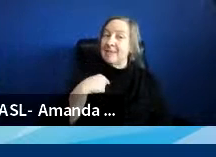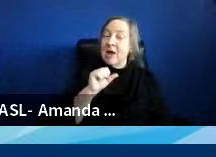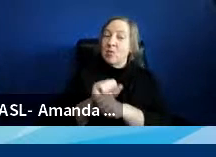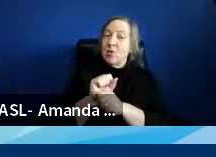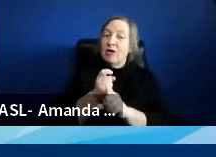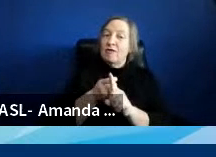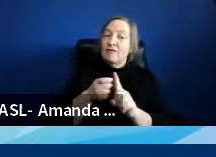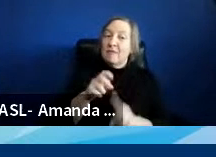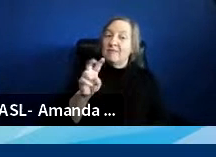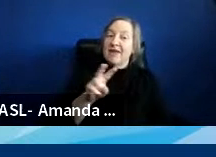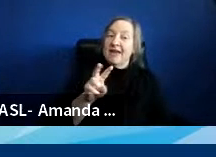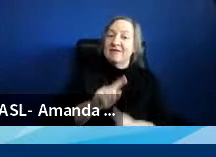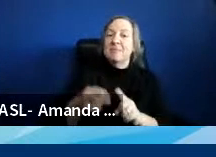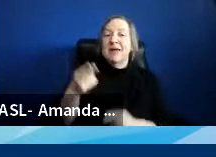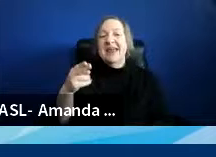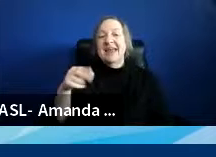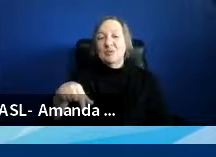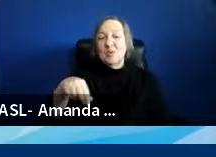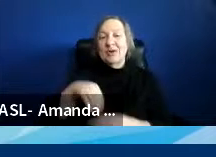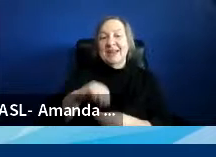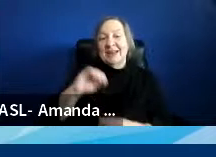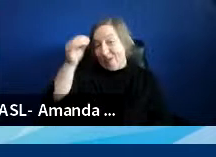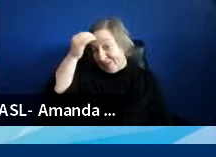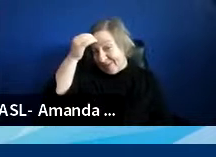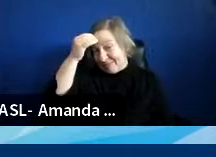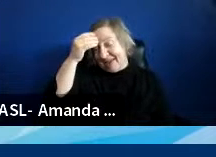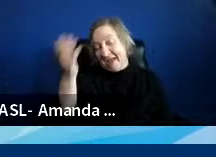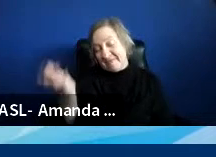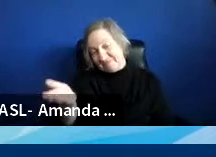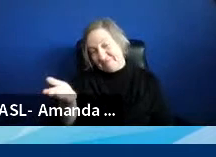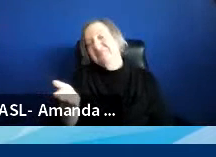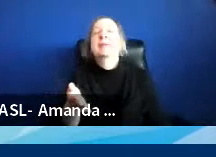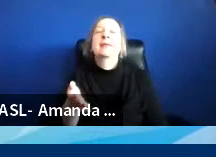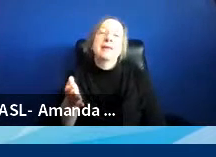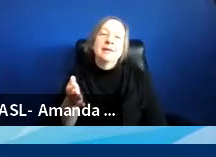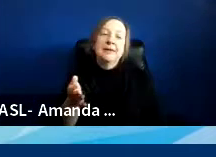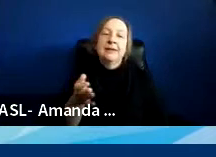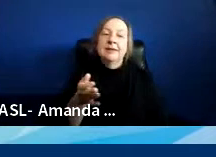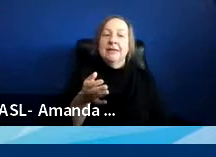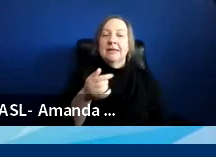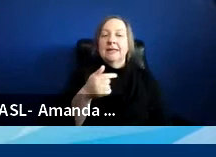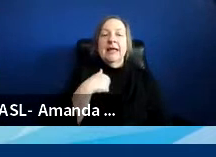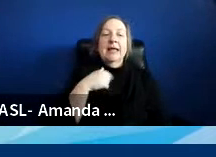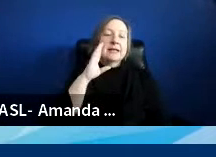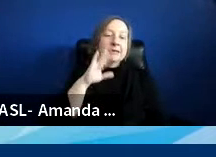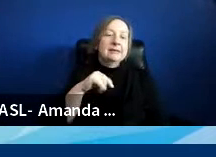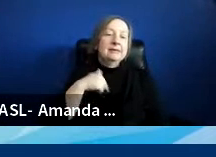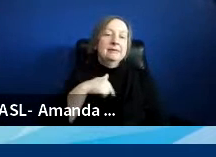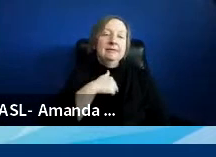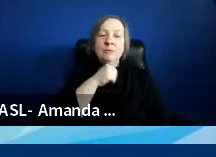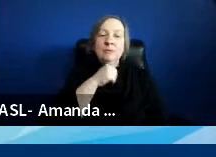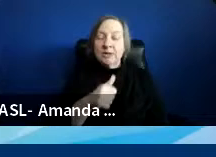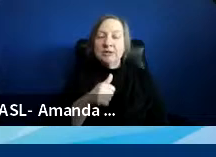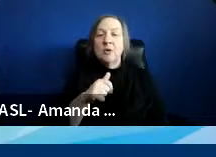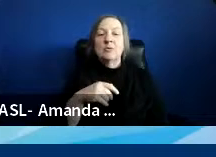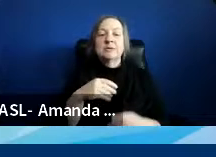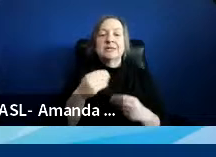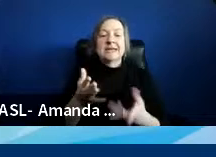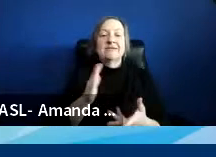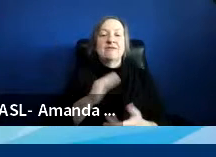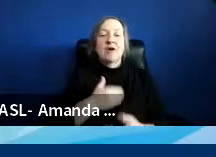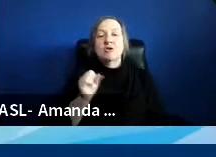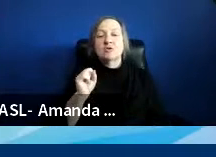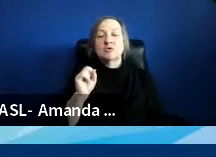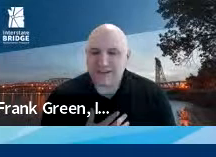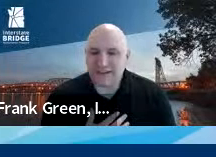yes, we are headquartered in Olympia. So anyway, but I know we don't usually give our superpowers, but I was going to